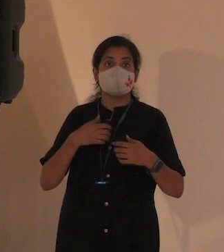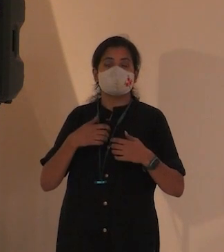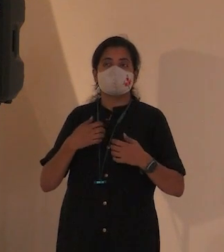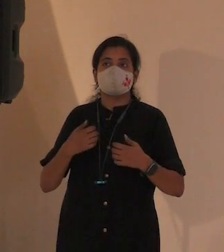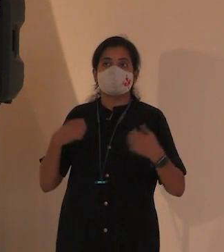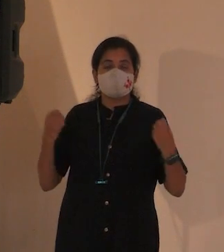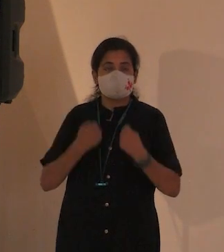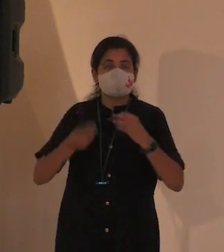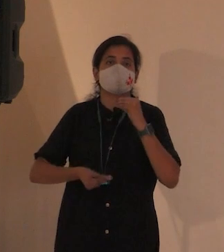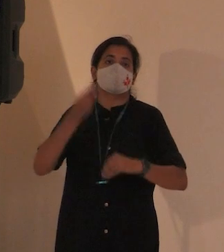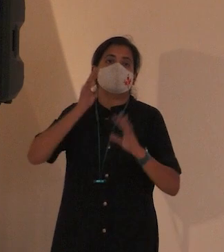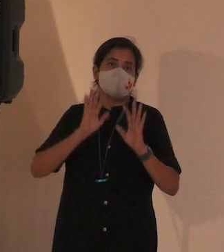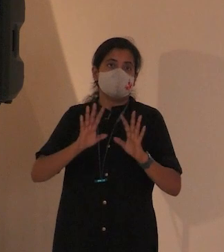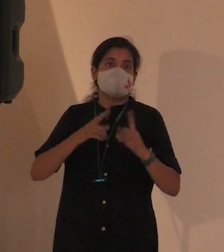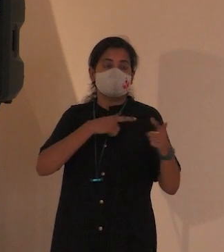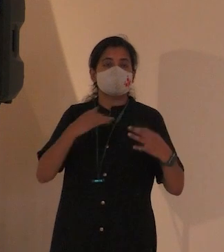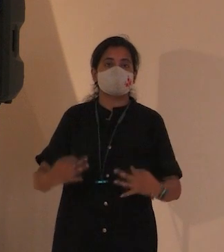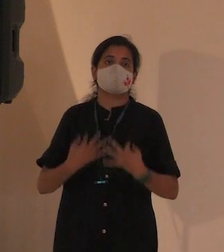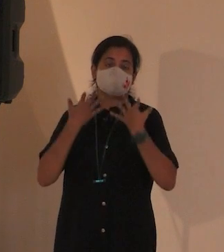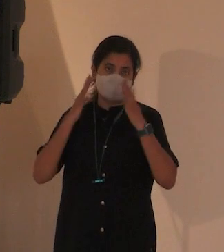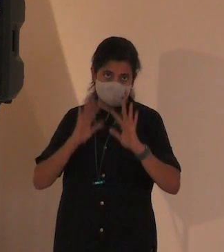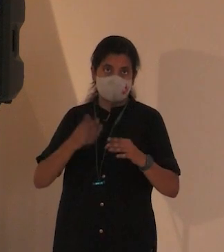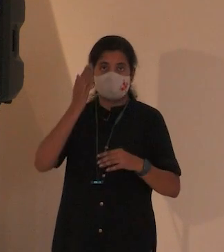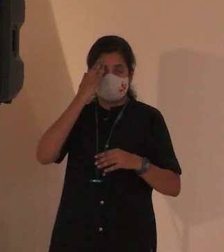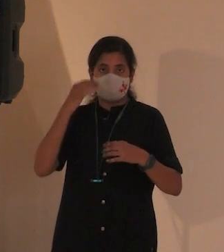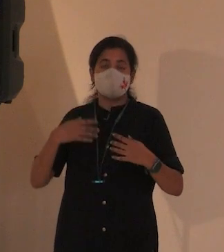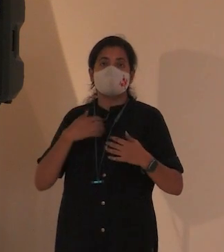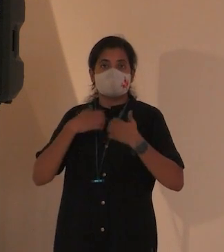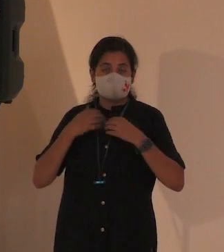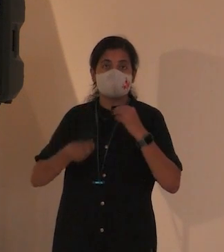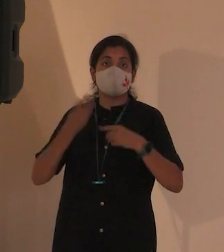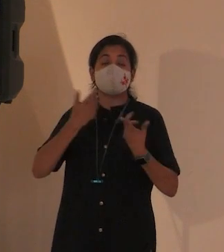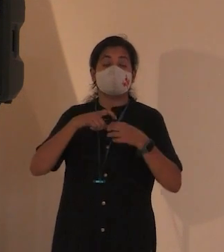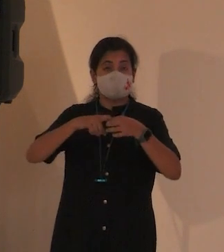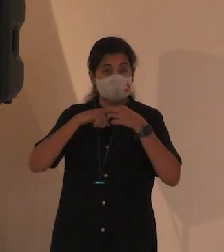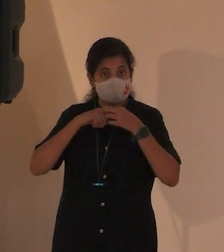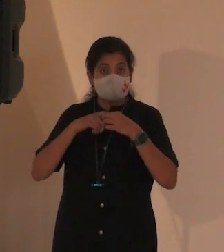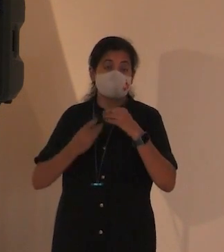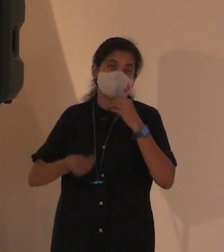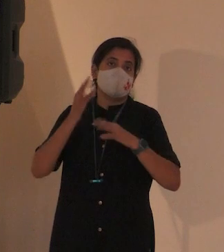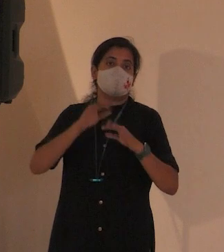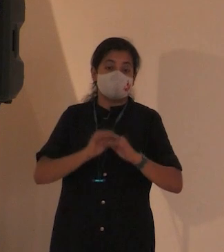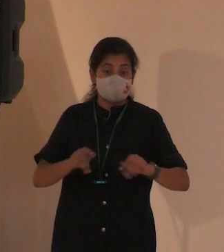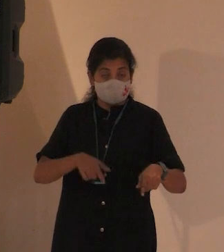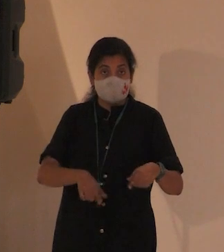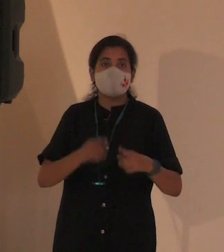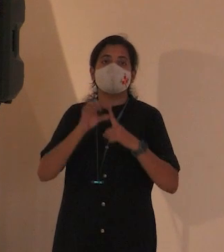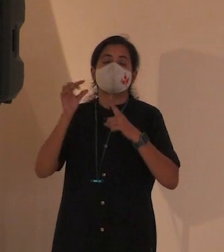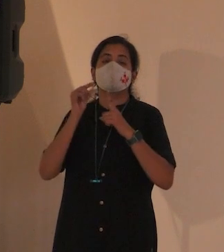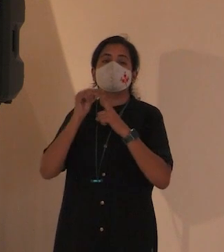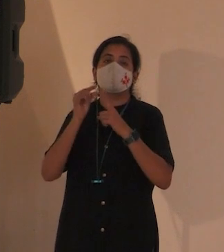energy. It actually energizes you to do more with so many questions. We reach out to children mostly from the private